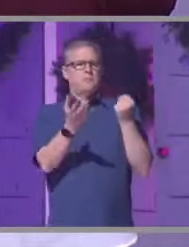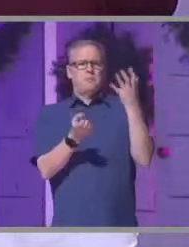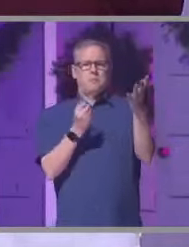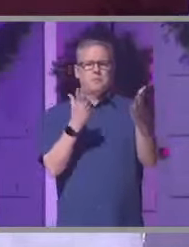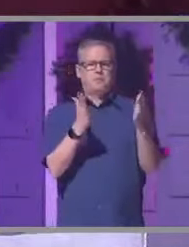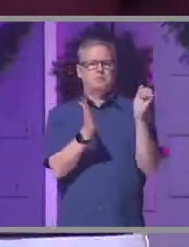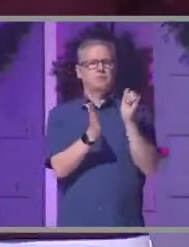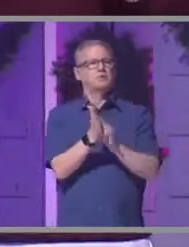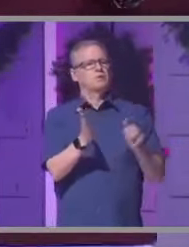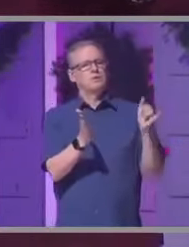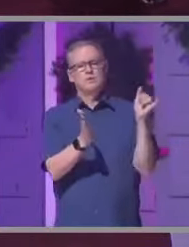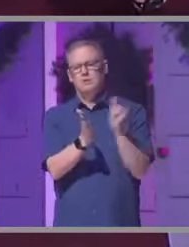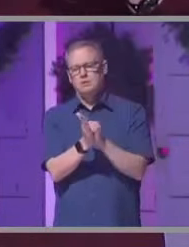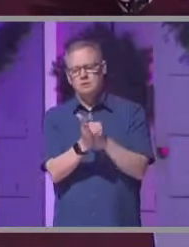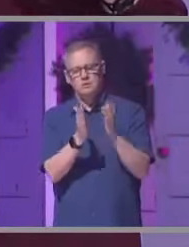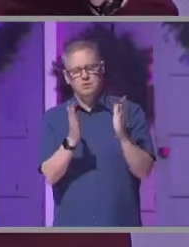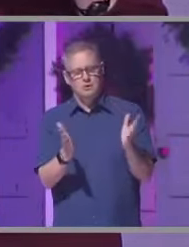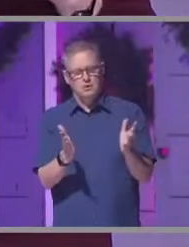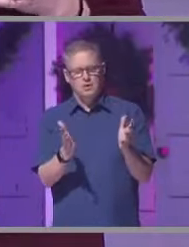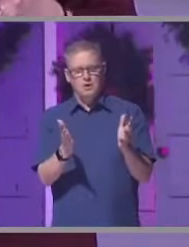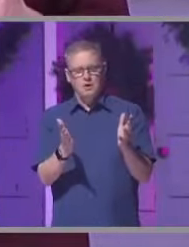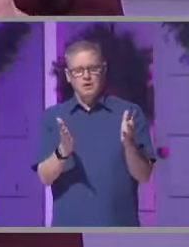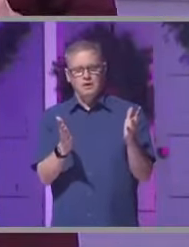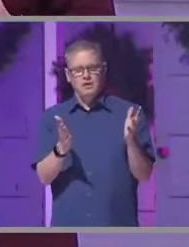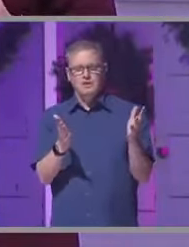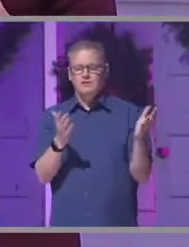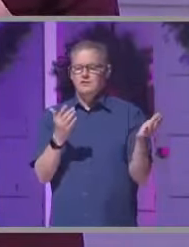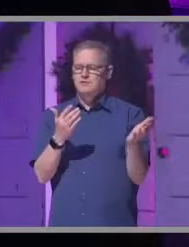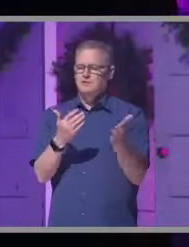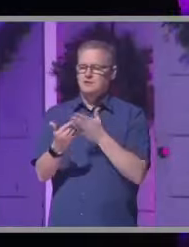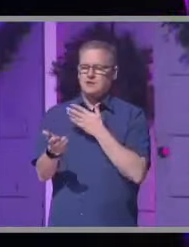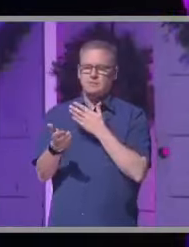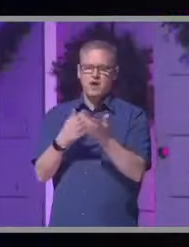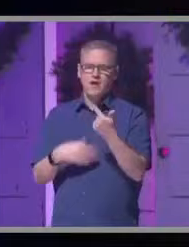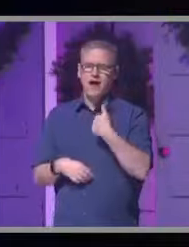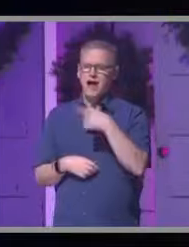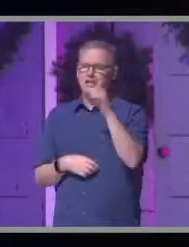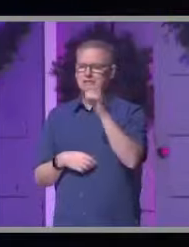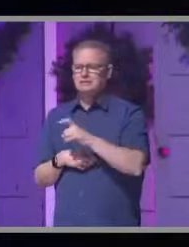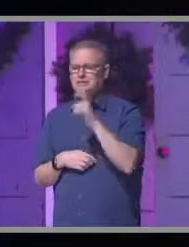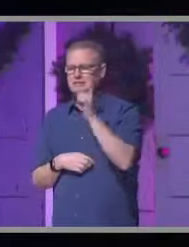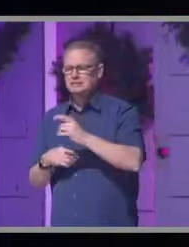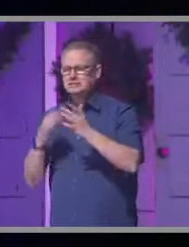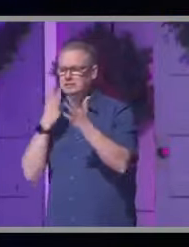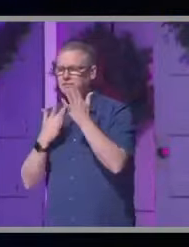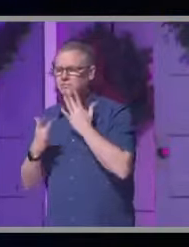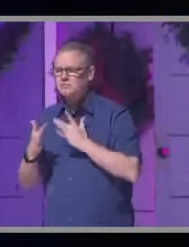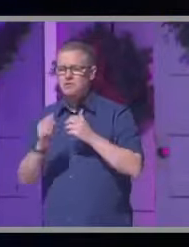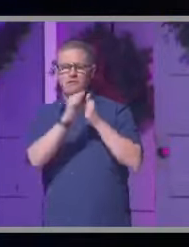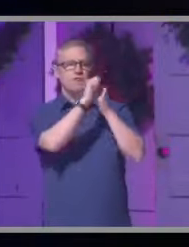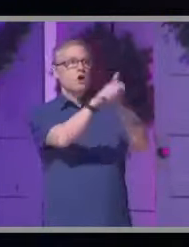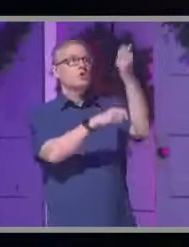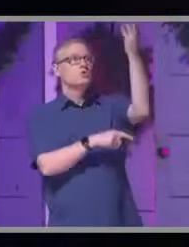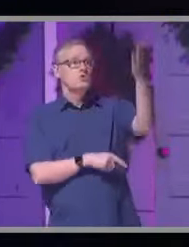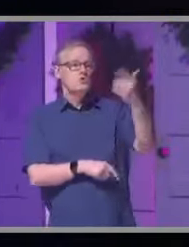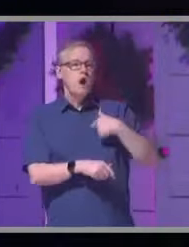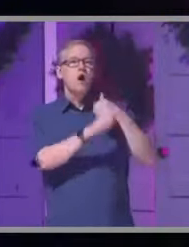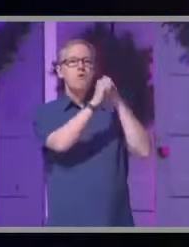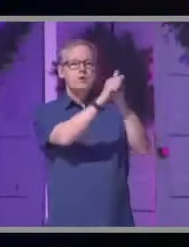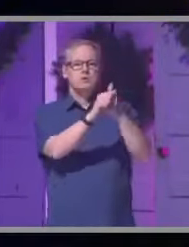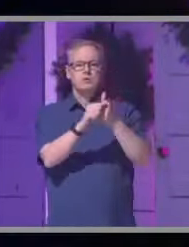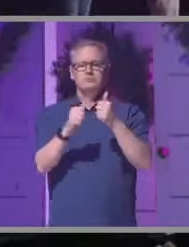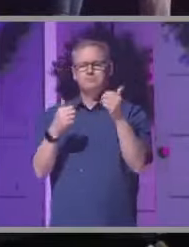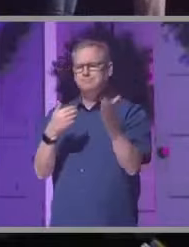to sing, even in the ones I follow you, even in